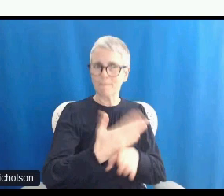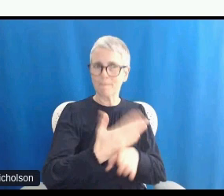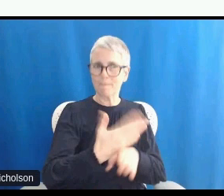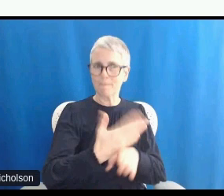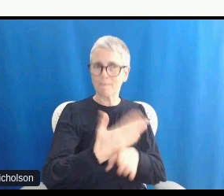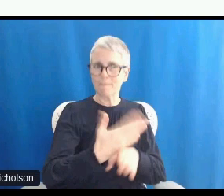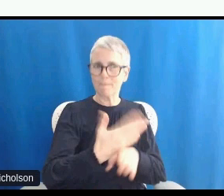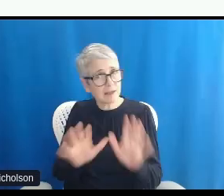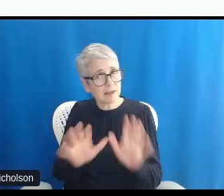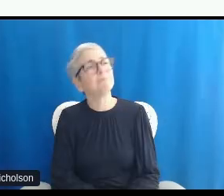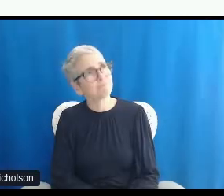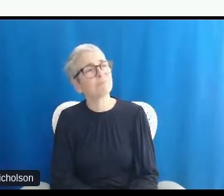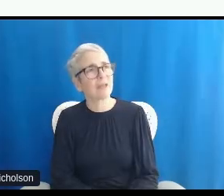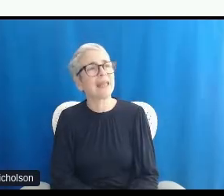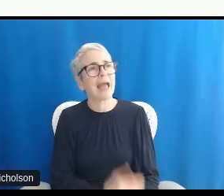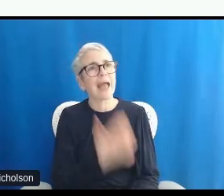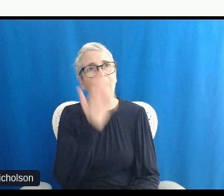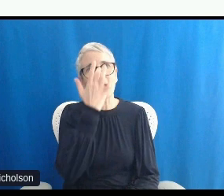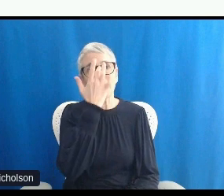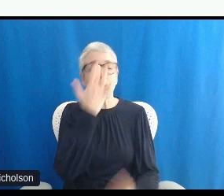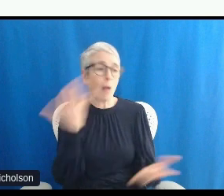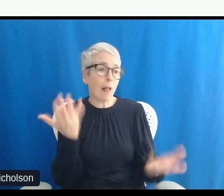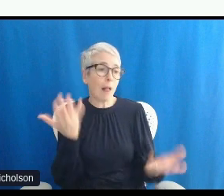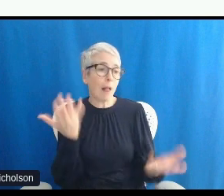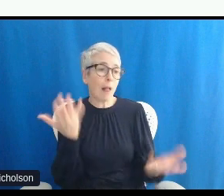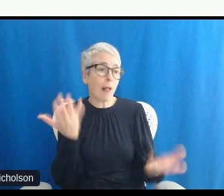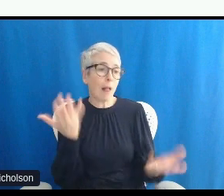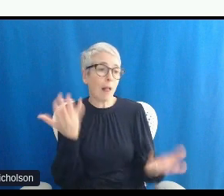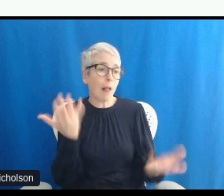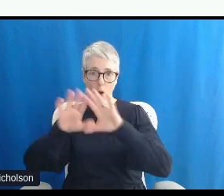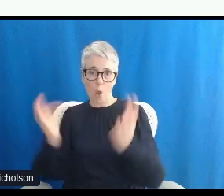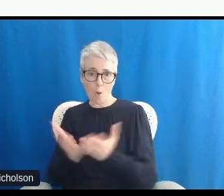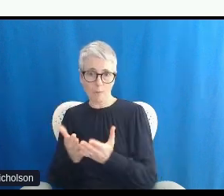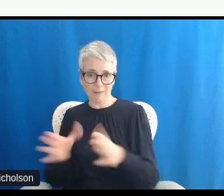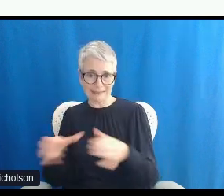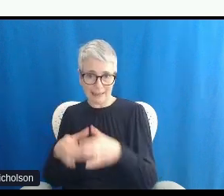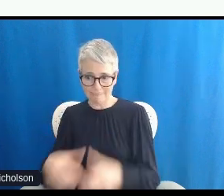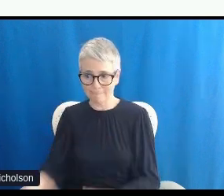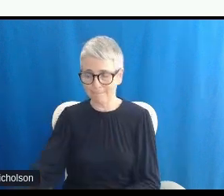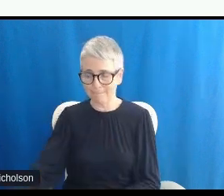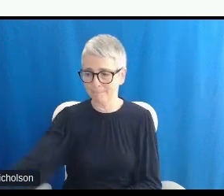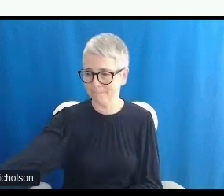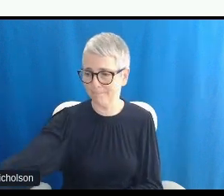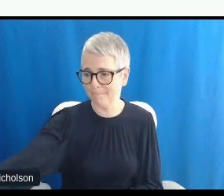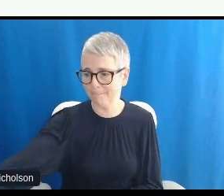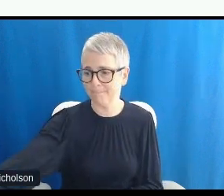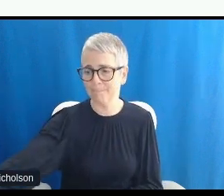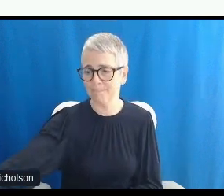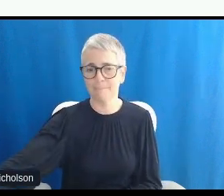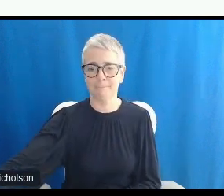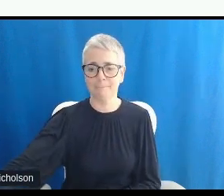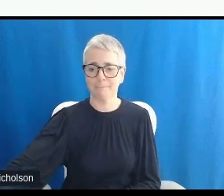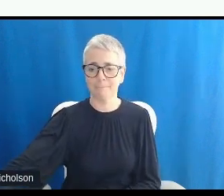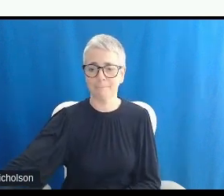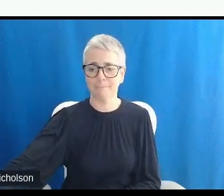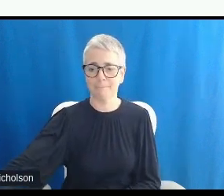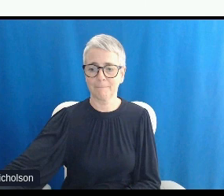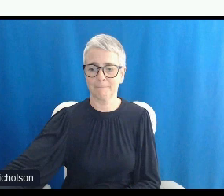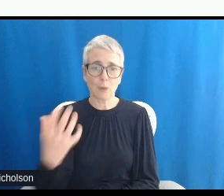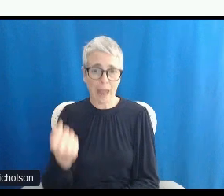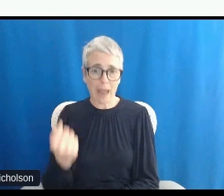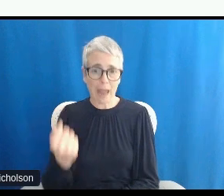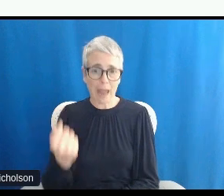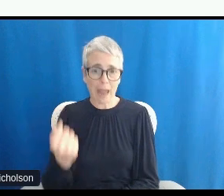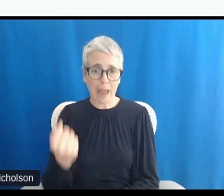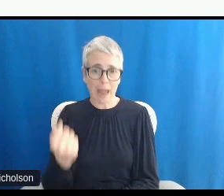So yeah, I mean, we're a global team. We have teams based out in Hong Kong and the UK.